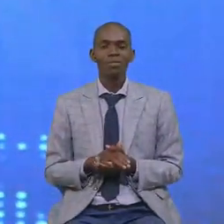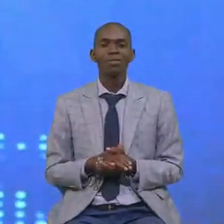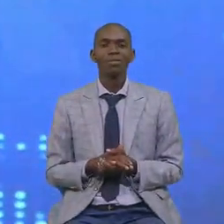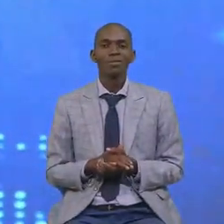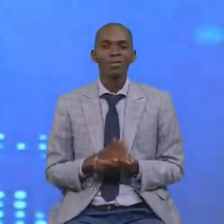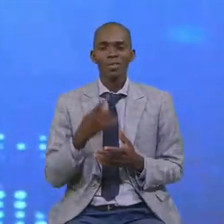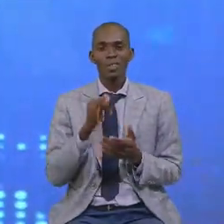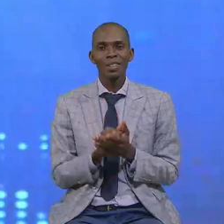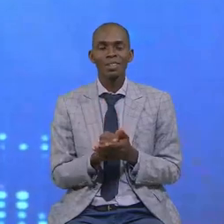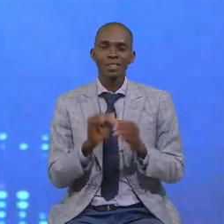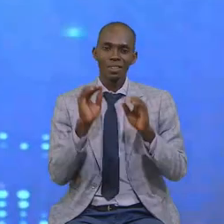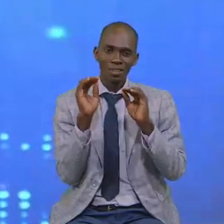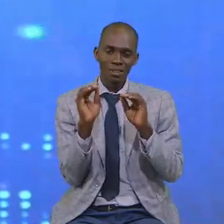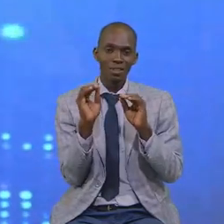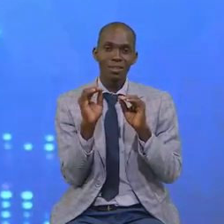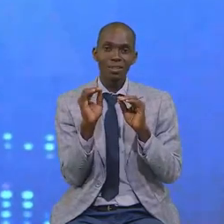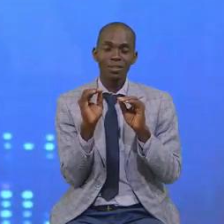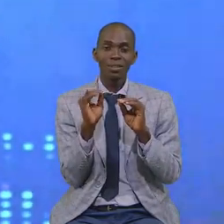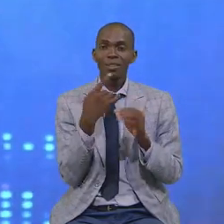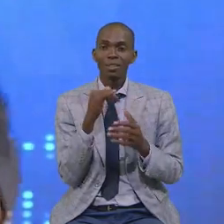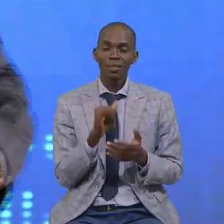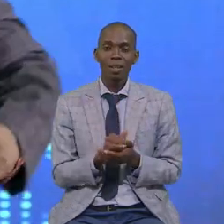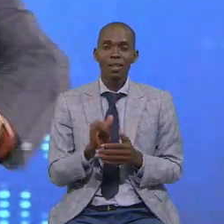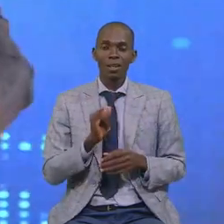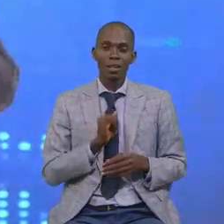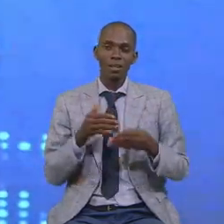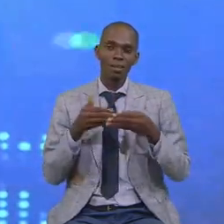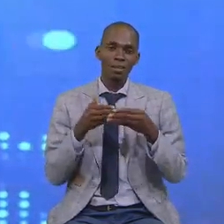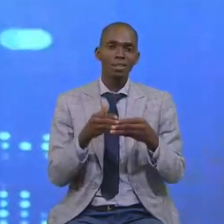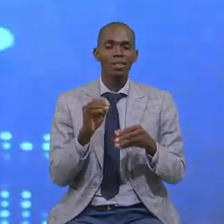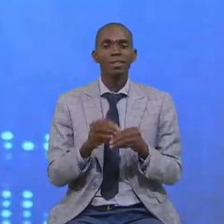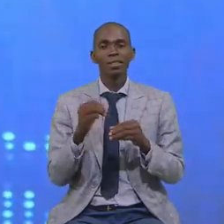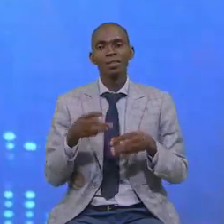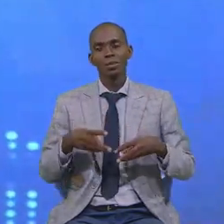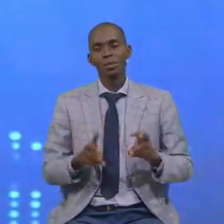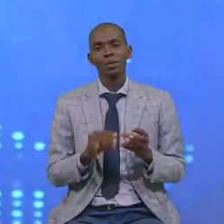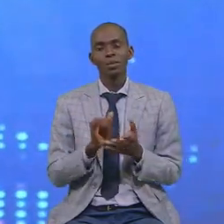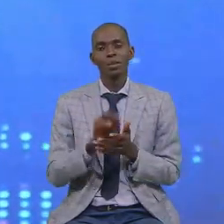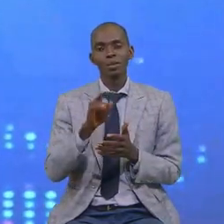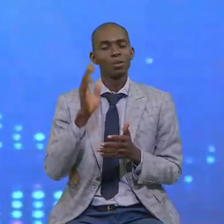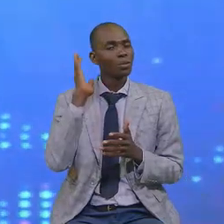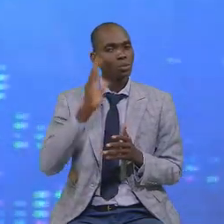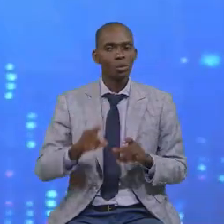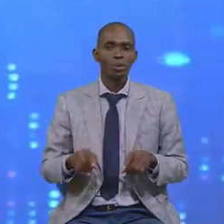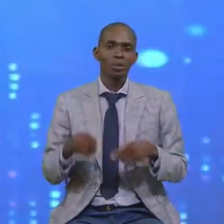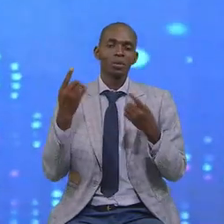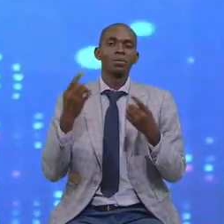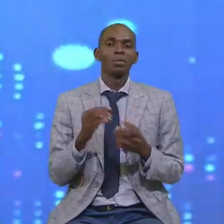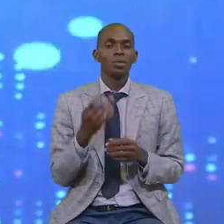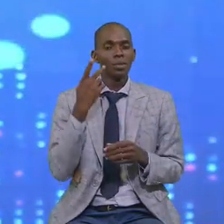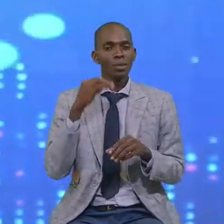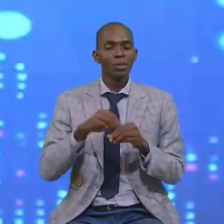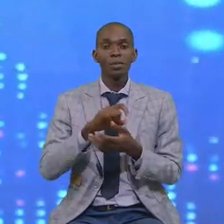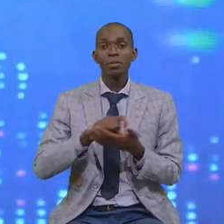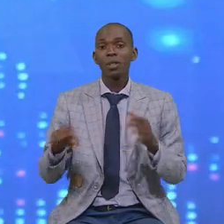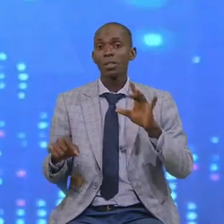teach, I lead in the way that you should go. Look at verse 18.